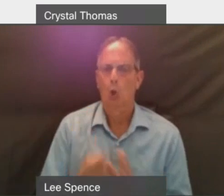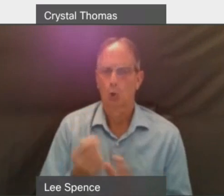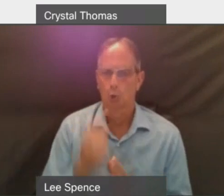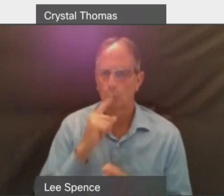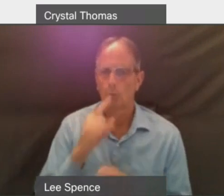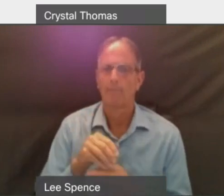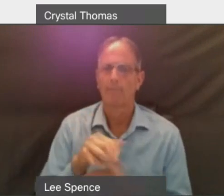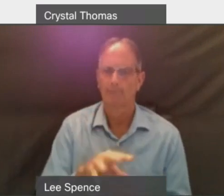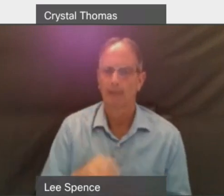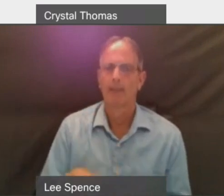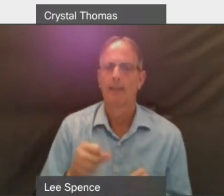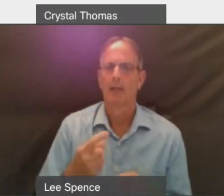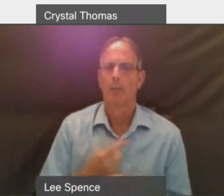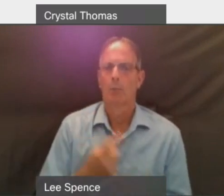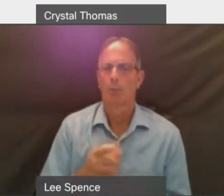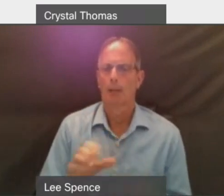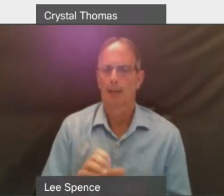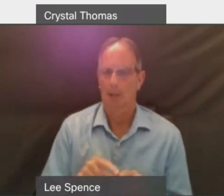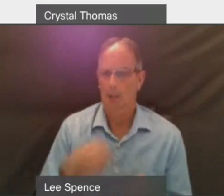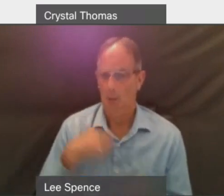action? I hope this isn't just a survey.